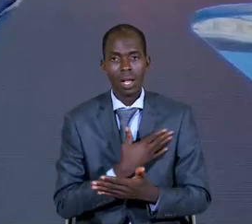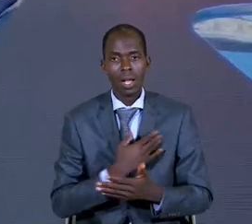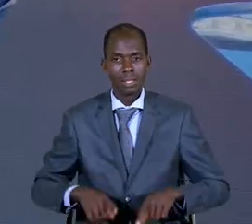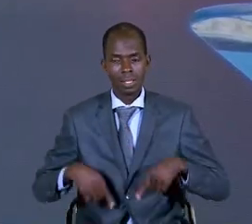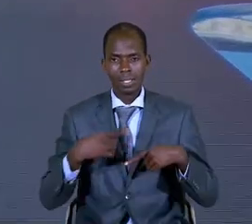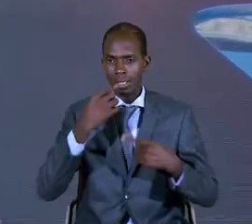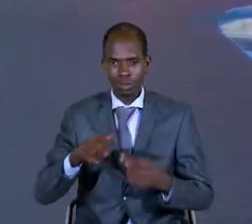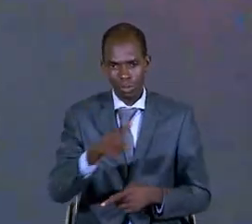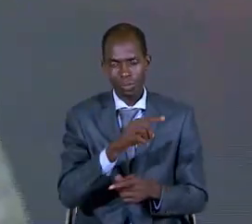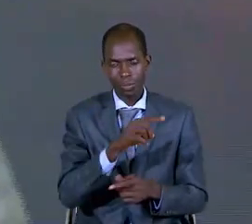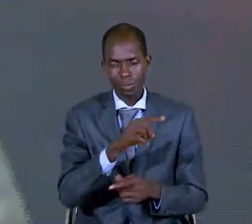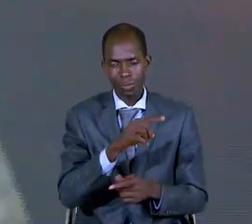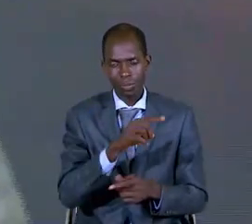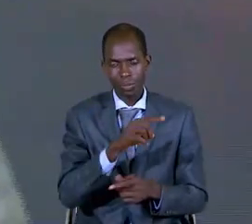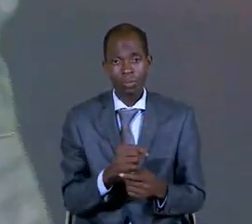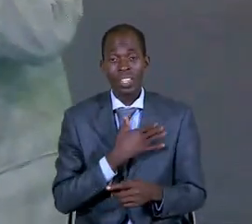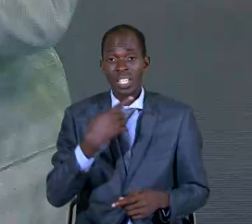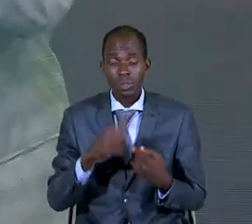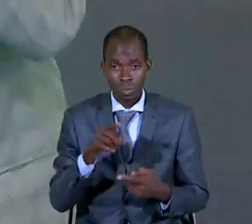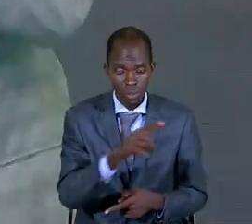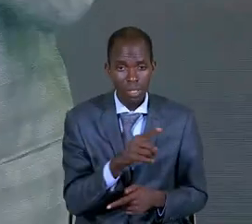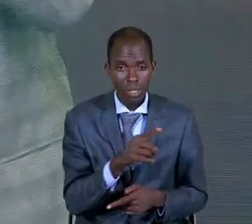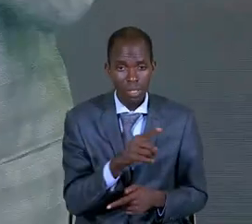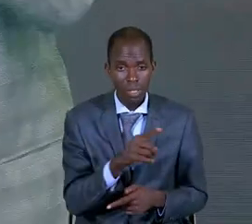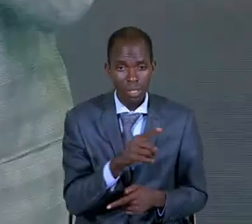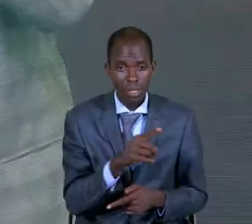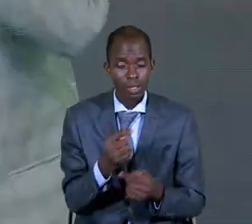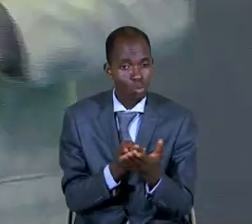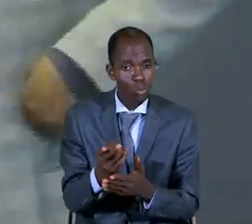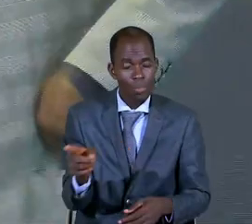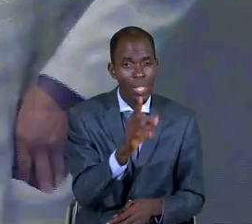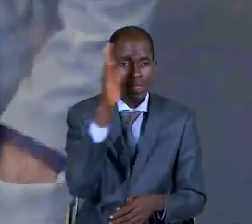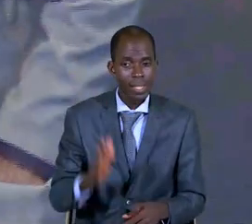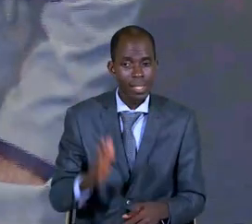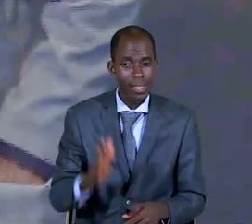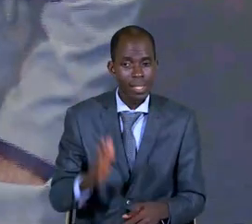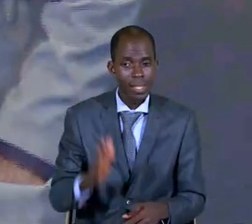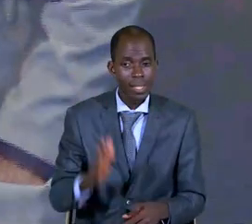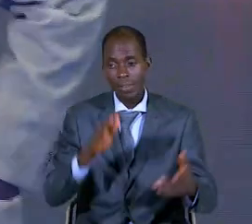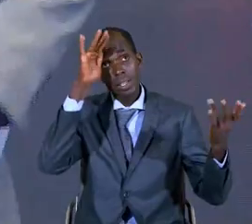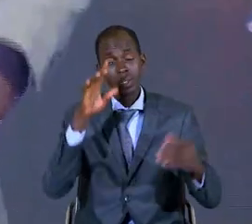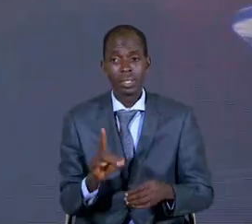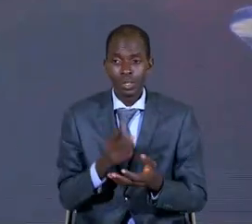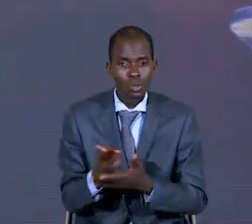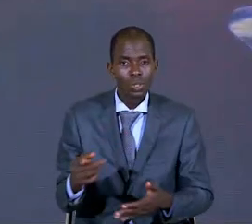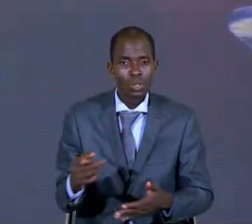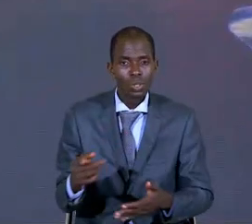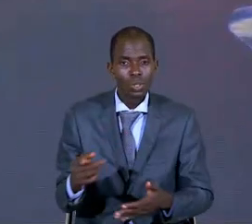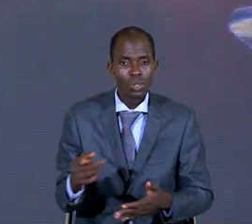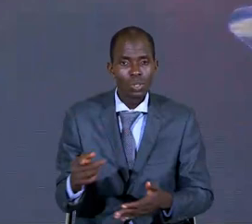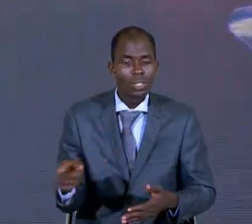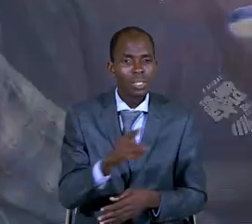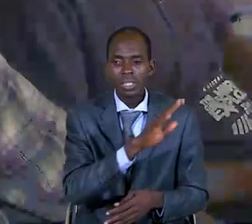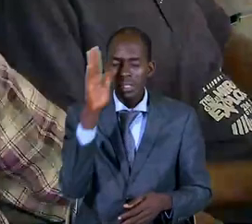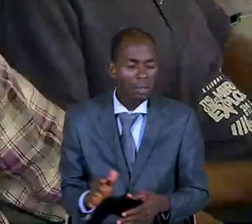them and to tell them the truth they never expected, the truth they were not